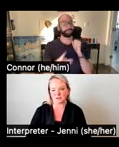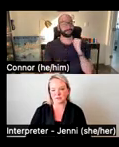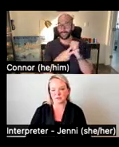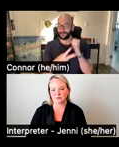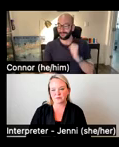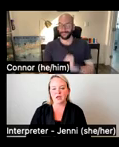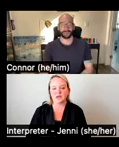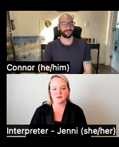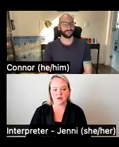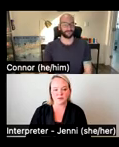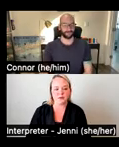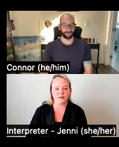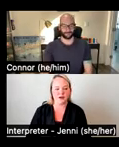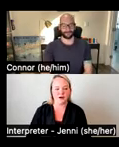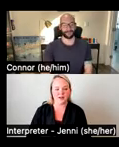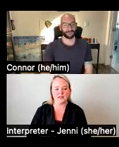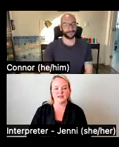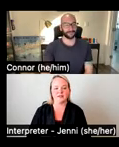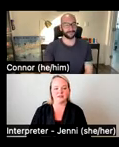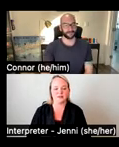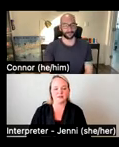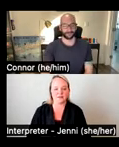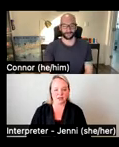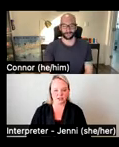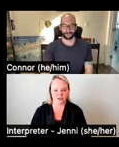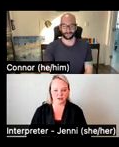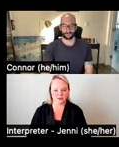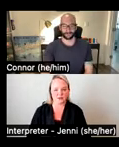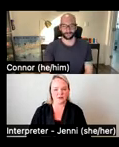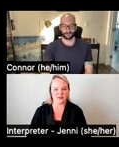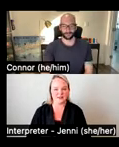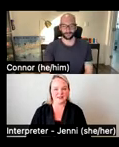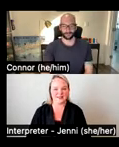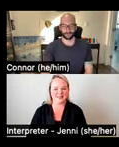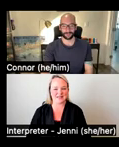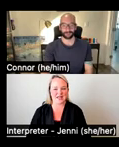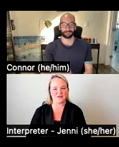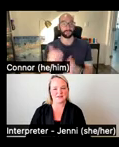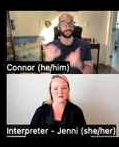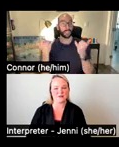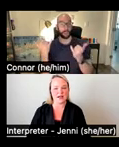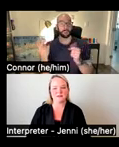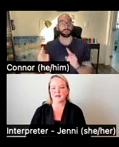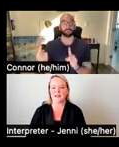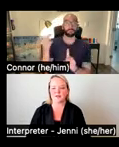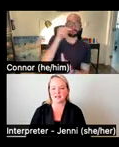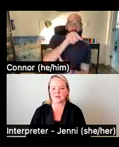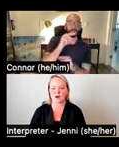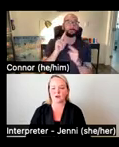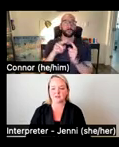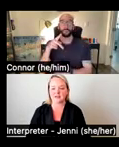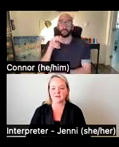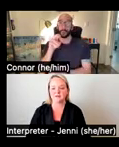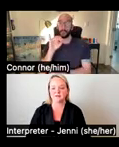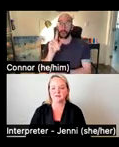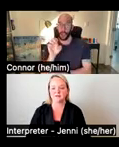future. So moving on, make sure you do the save step 5 so that everything is